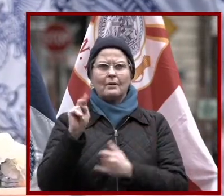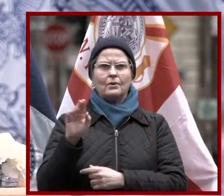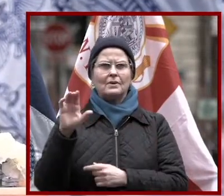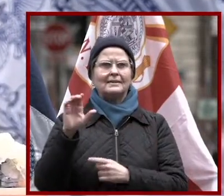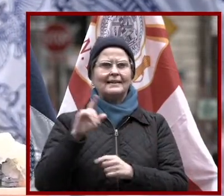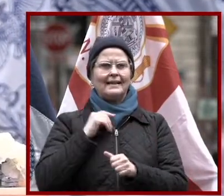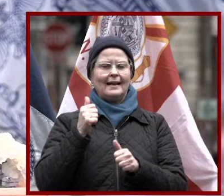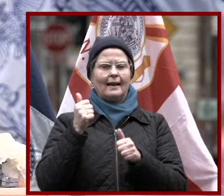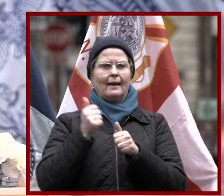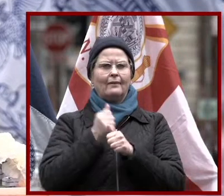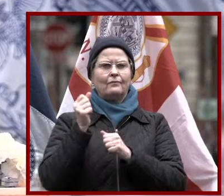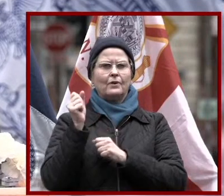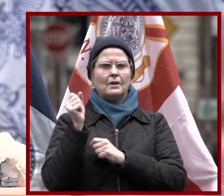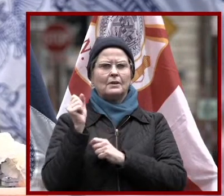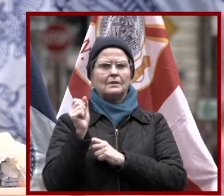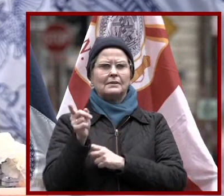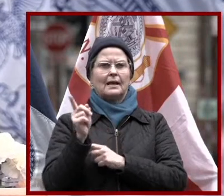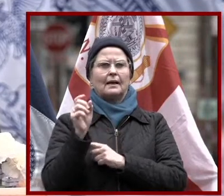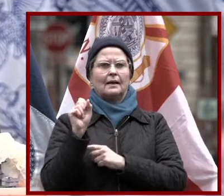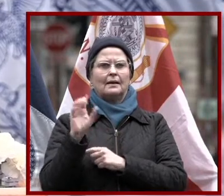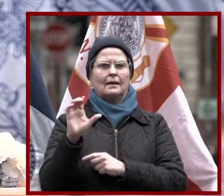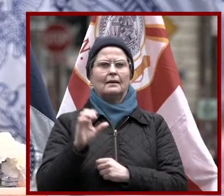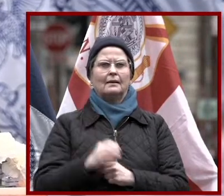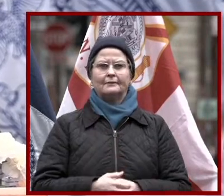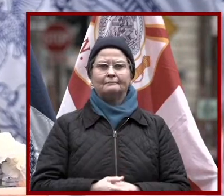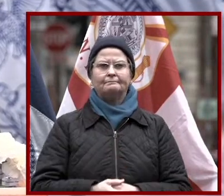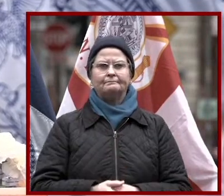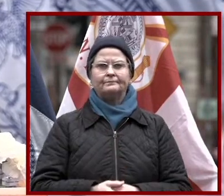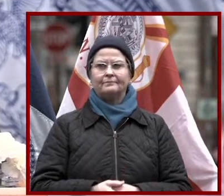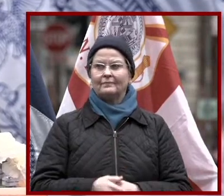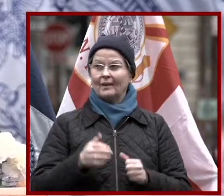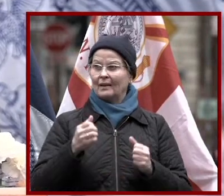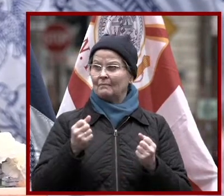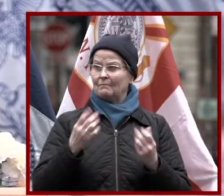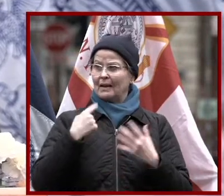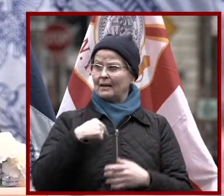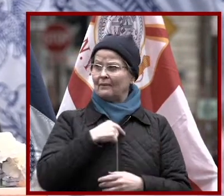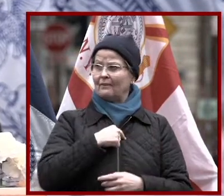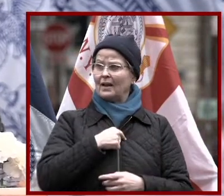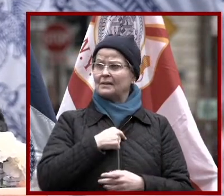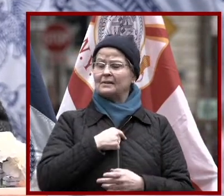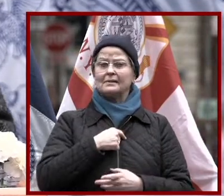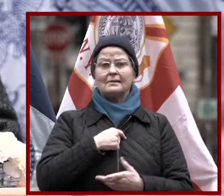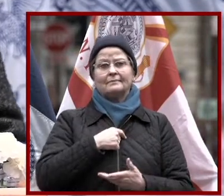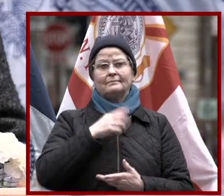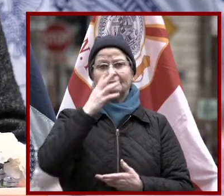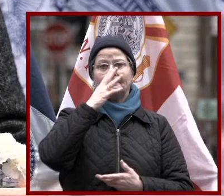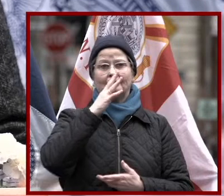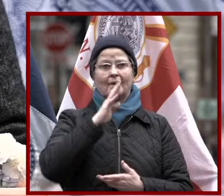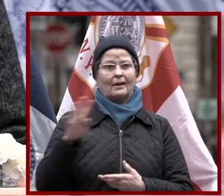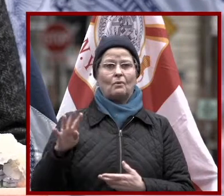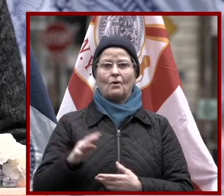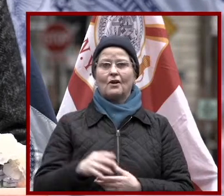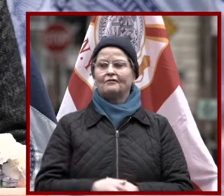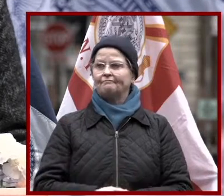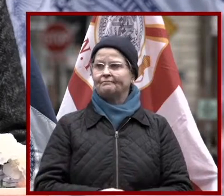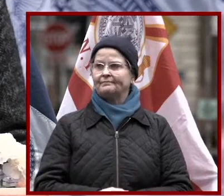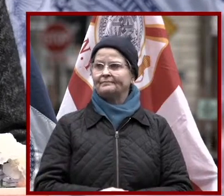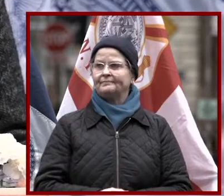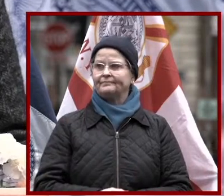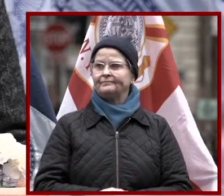single second. And many of us have choose to look the other way.